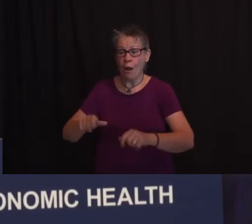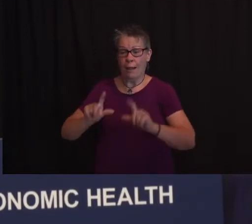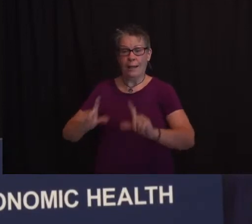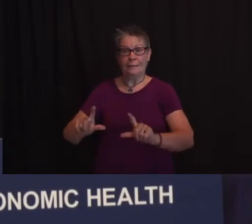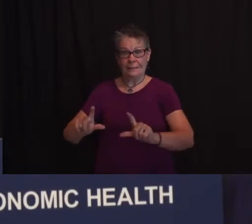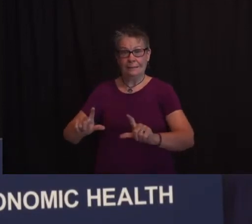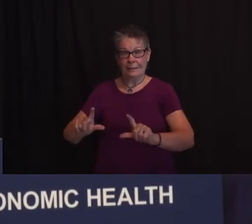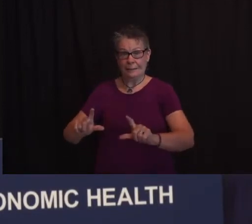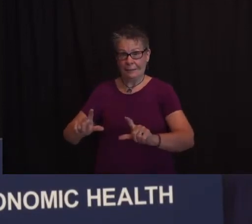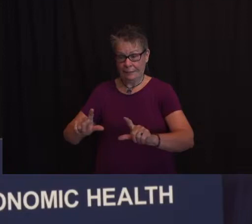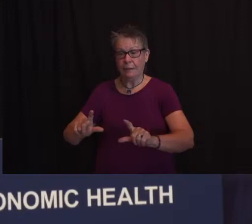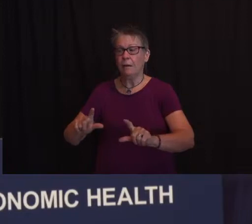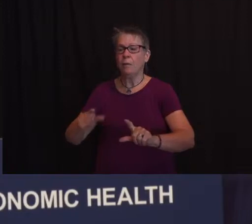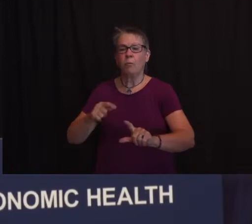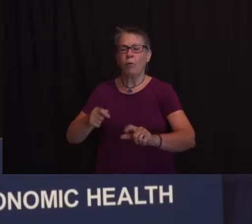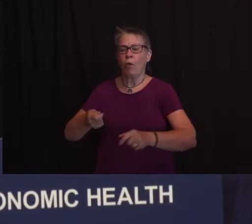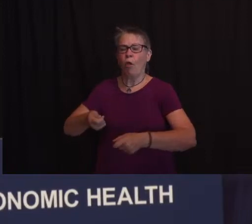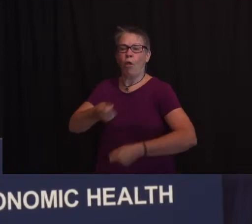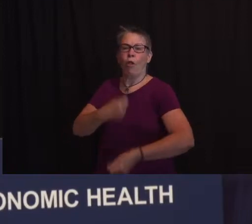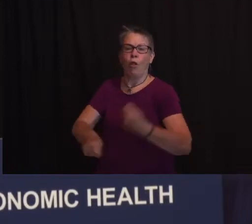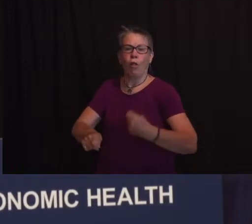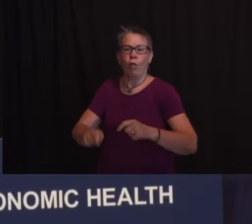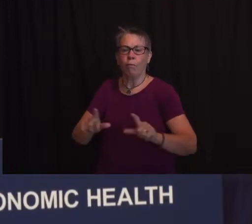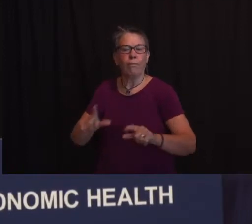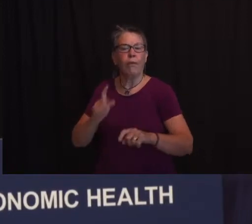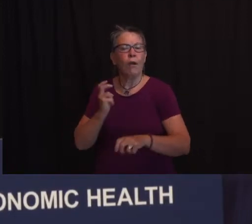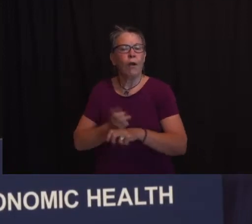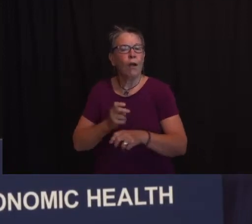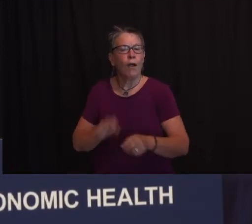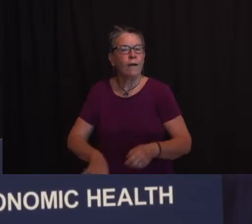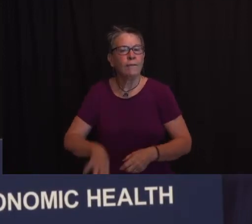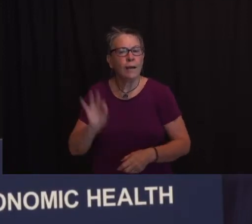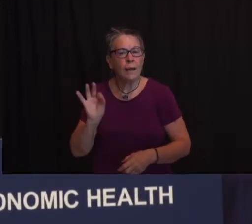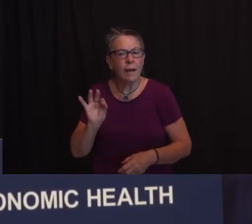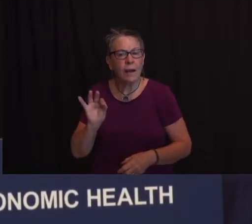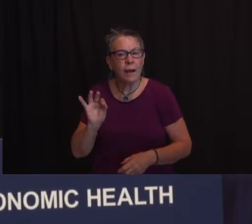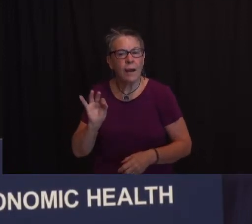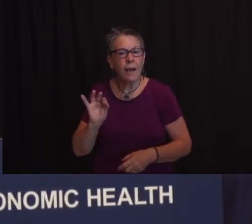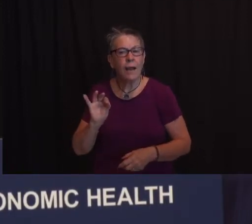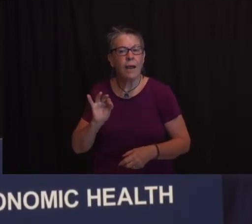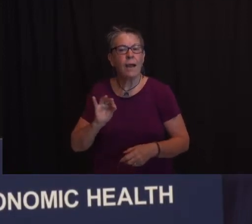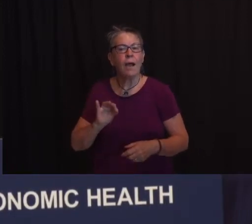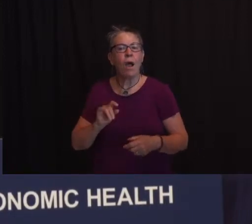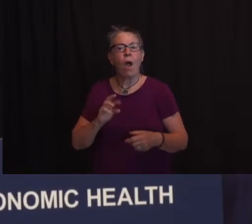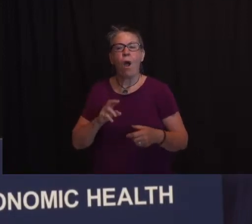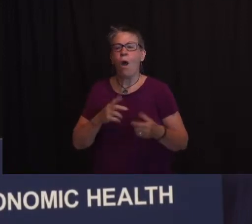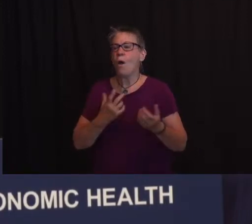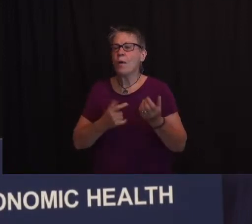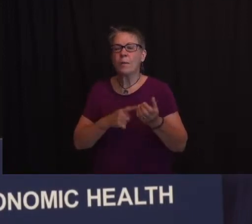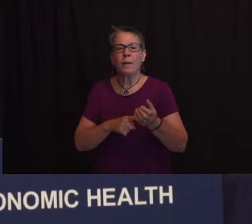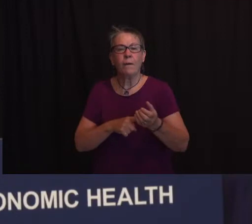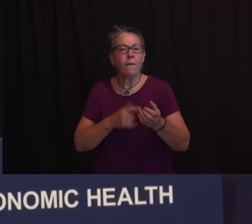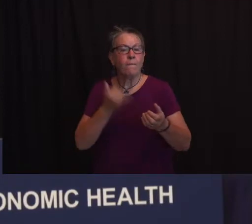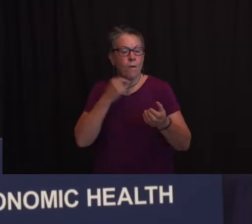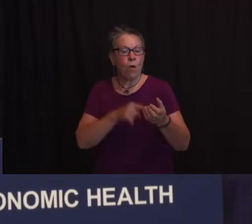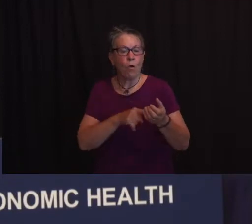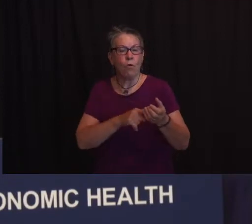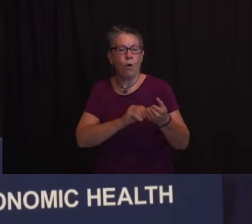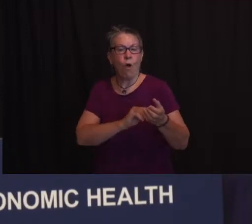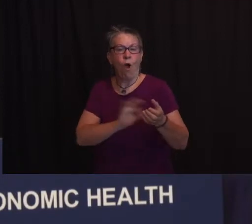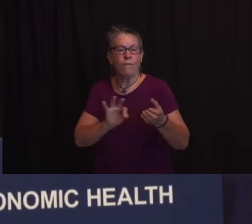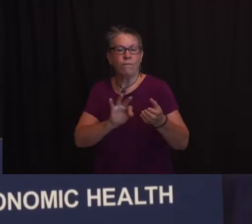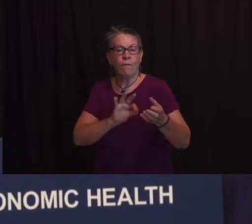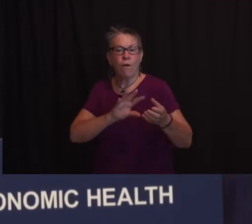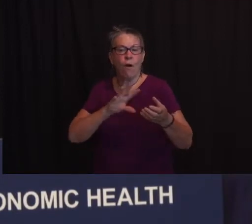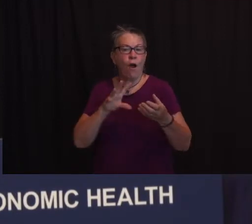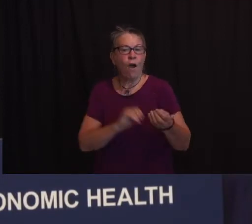all cases like this, we will do a deep dive in connection with the Rahway Police Department and see if we could have